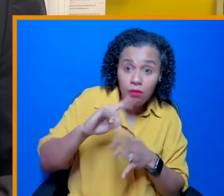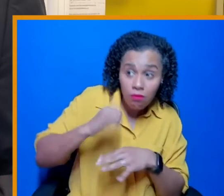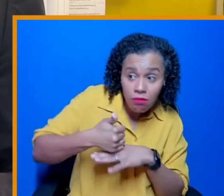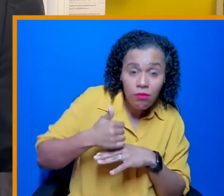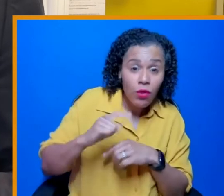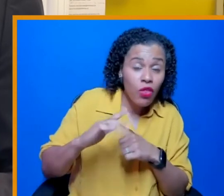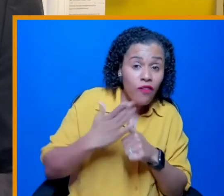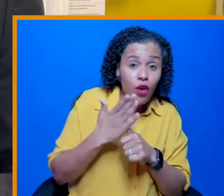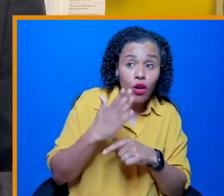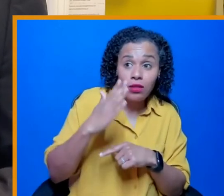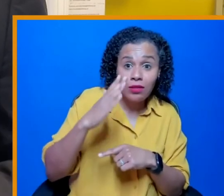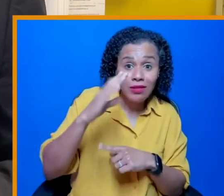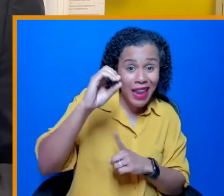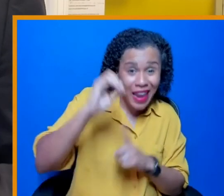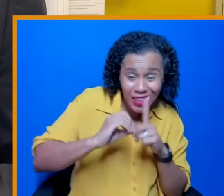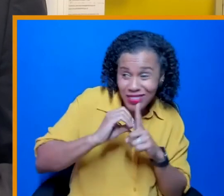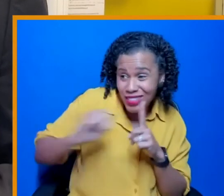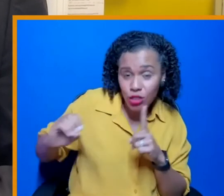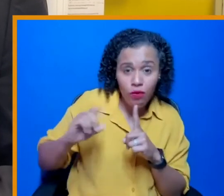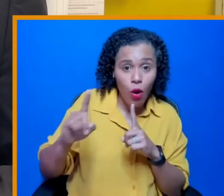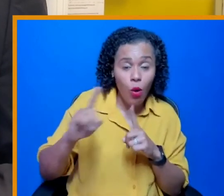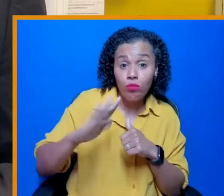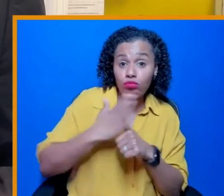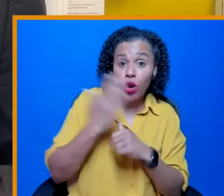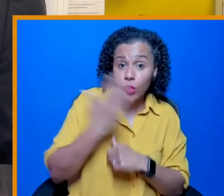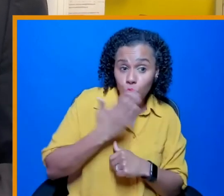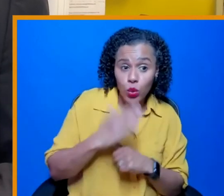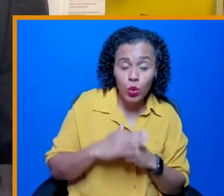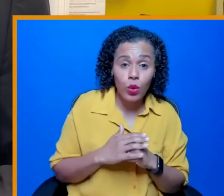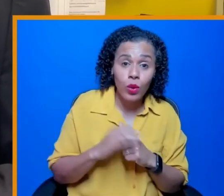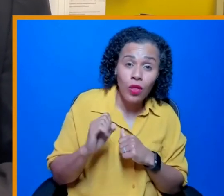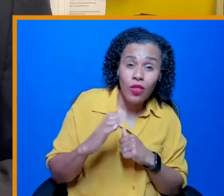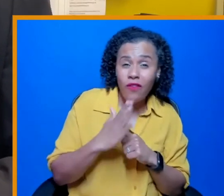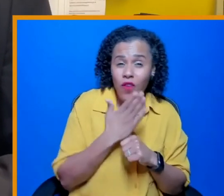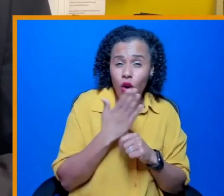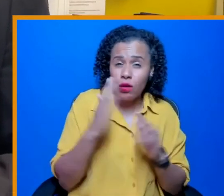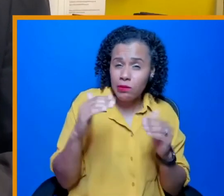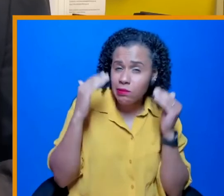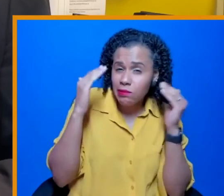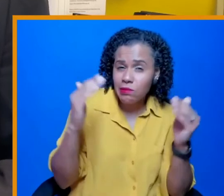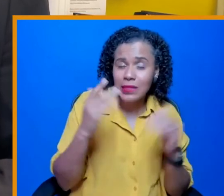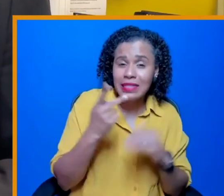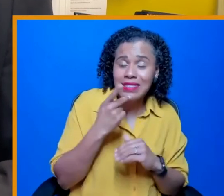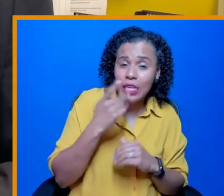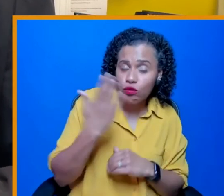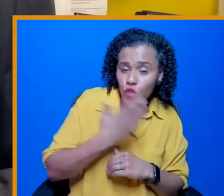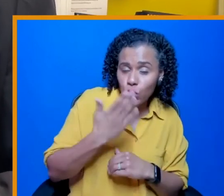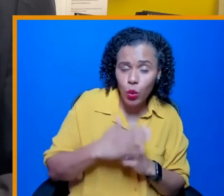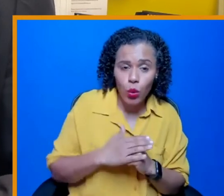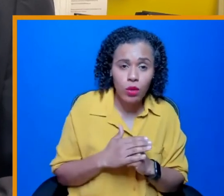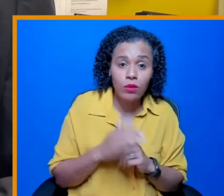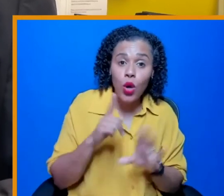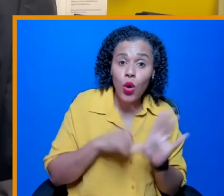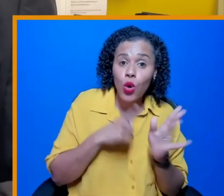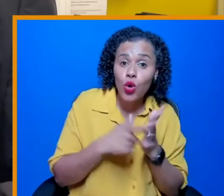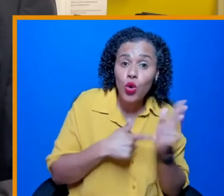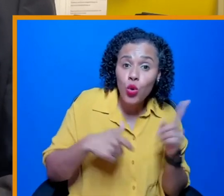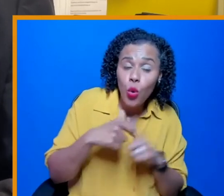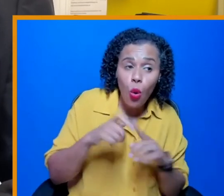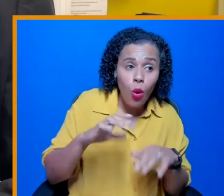school and also the first passive house standard secondary school. In York, the Liberal Democrats are changing